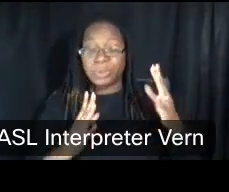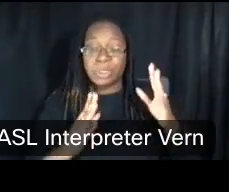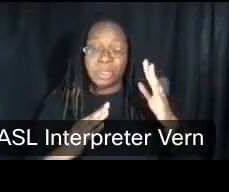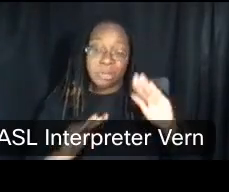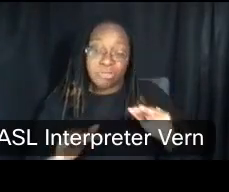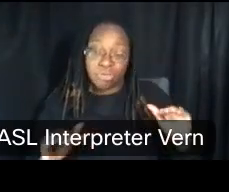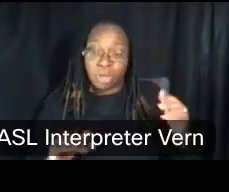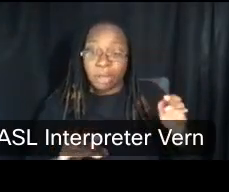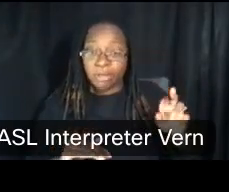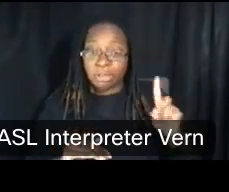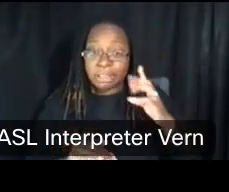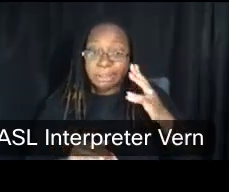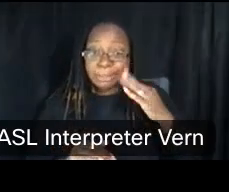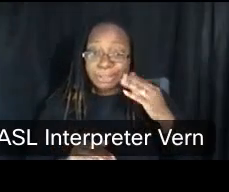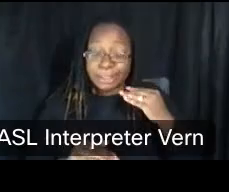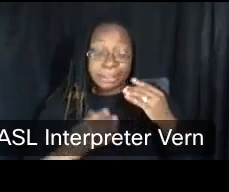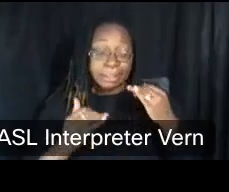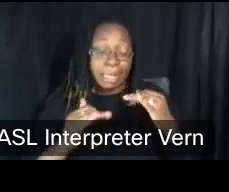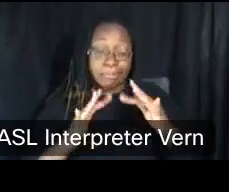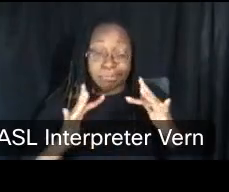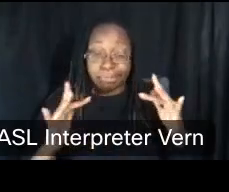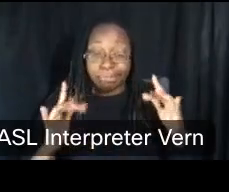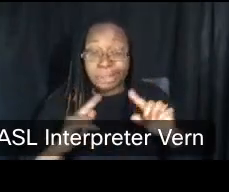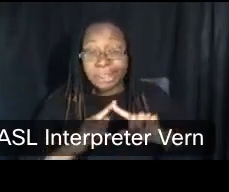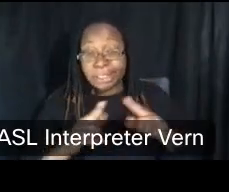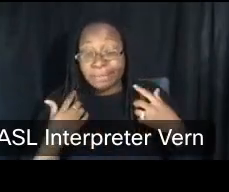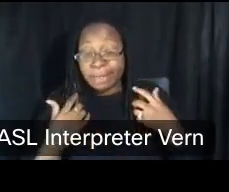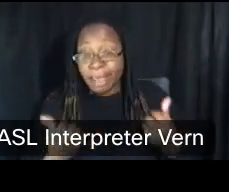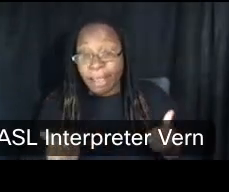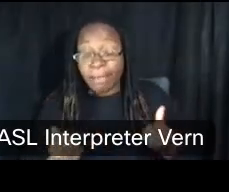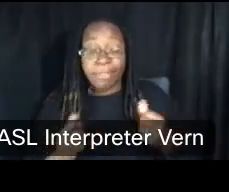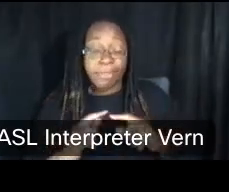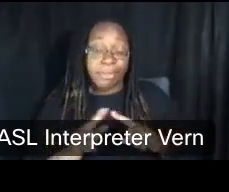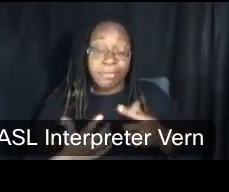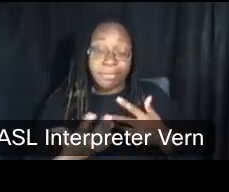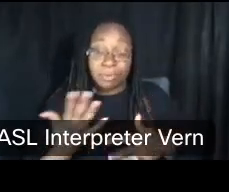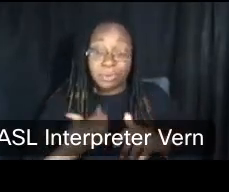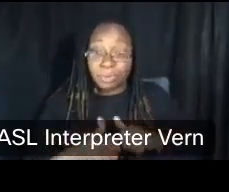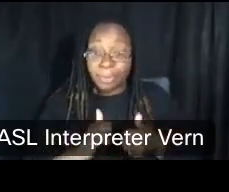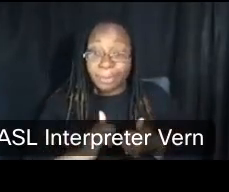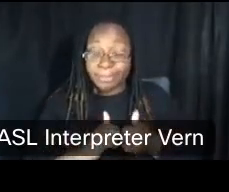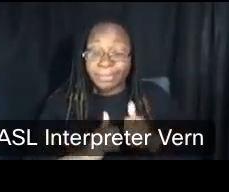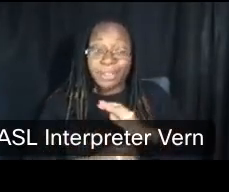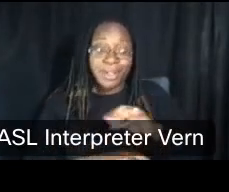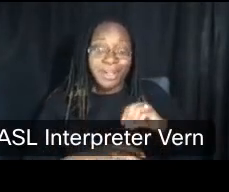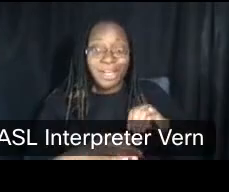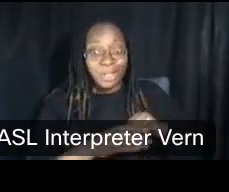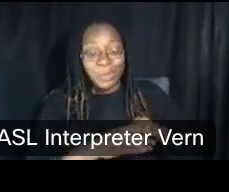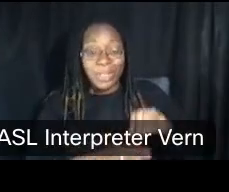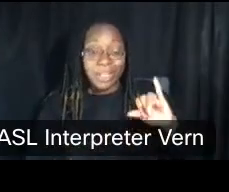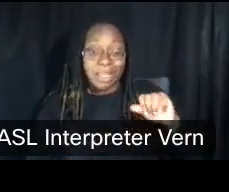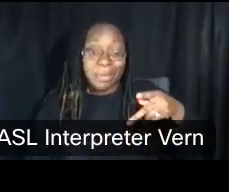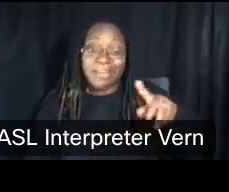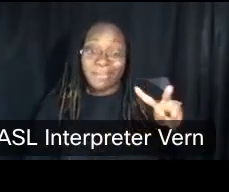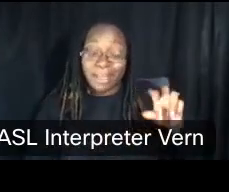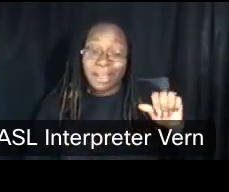an array of different kinds of health and social problems, including experiencing abuse from an intimate partner as well